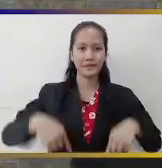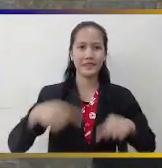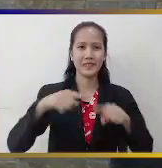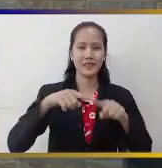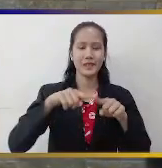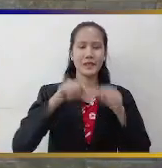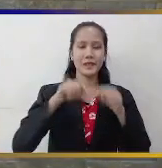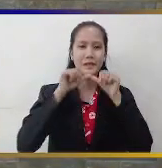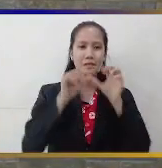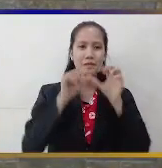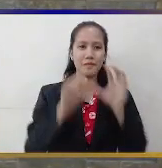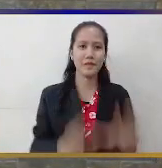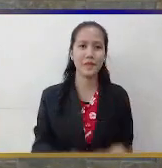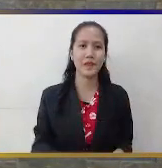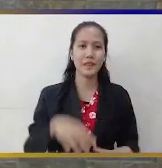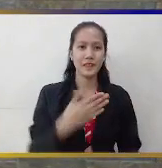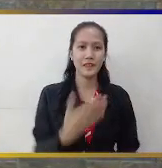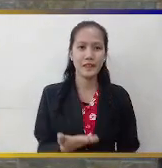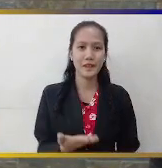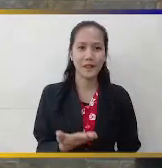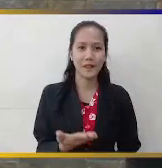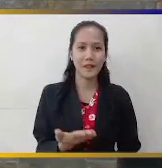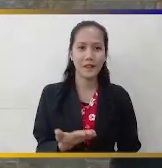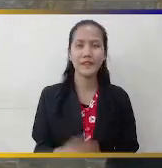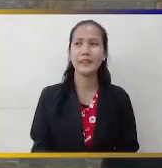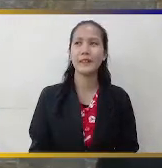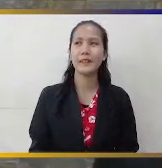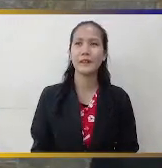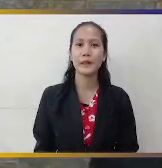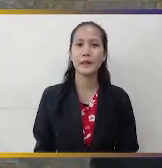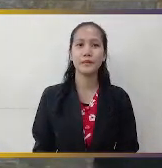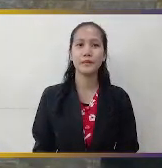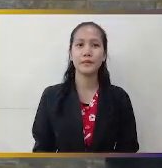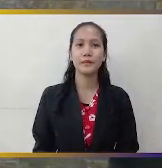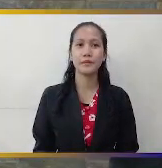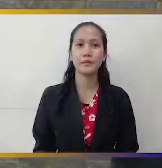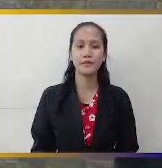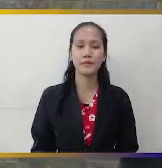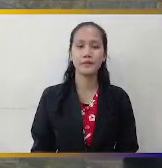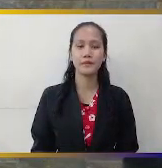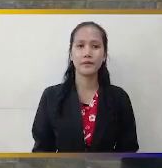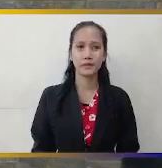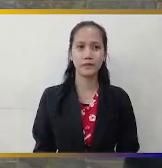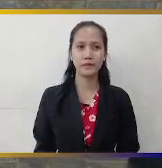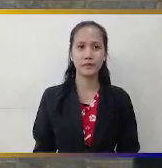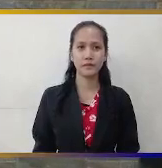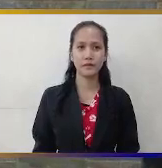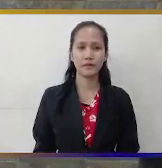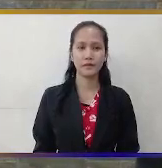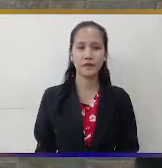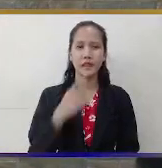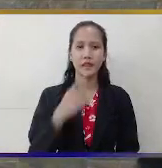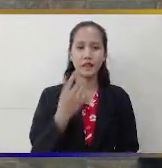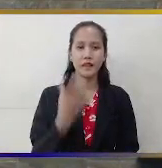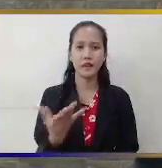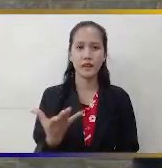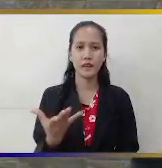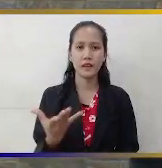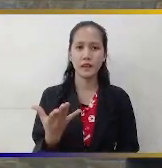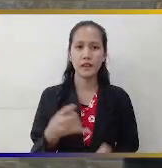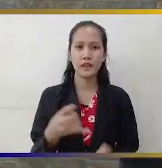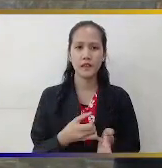local church. Amen. By the way, they sang, I believe, and that settles it. Let me tell you something. It's already